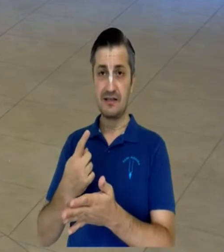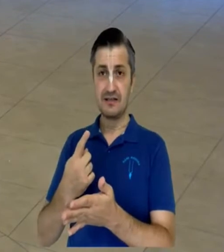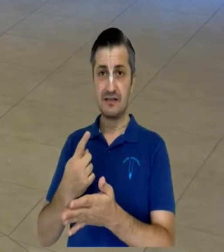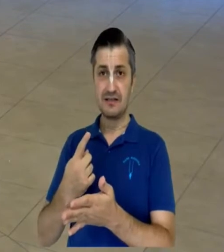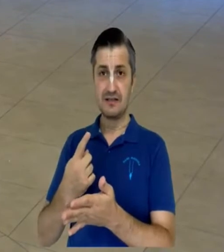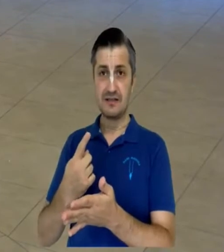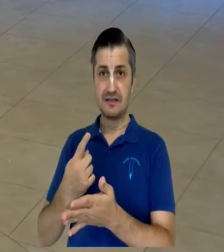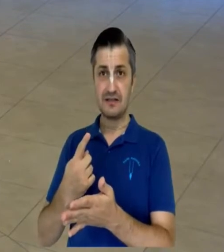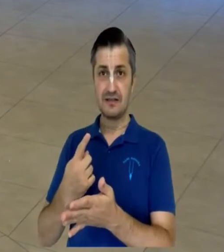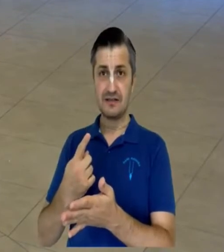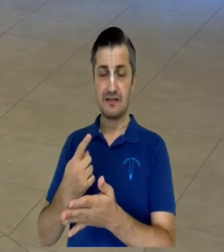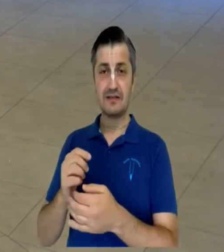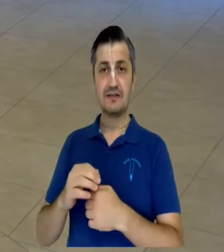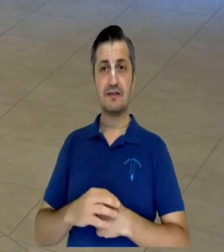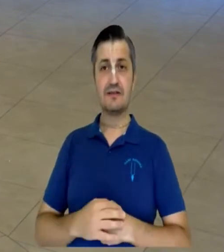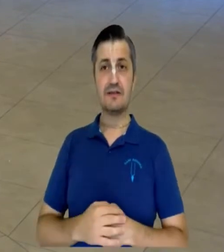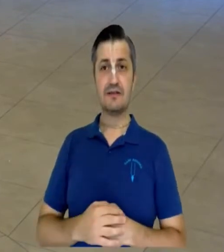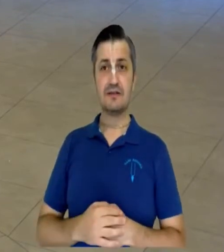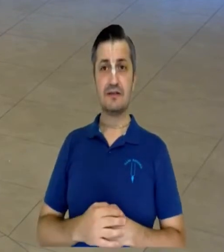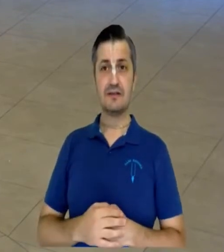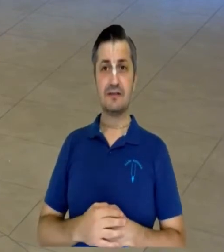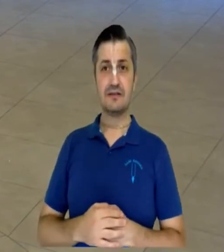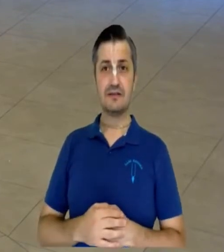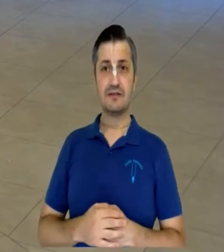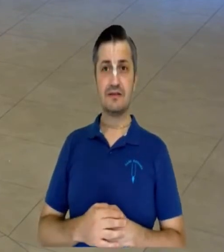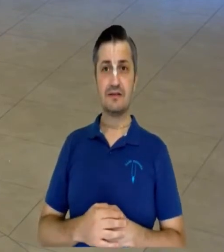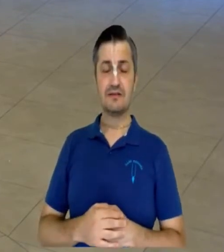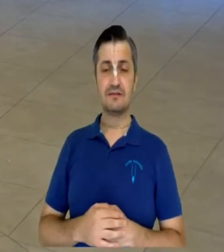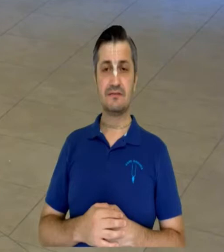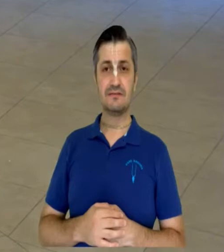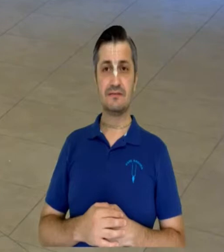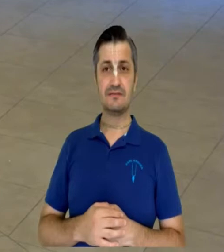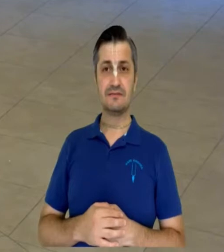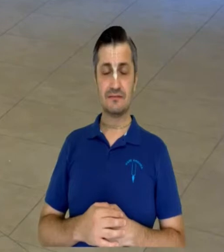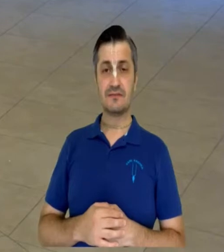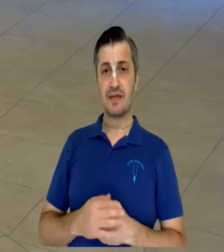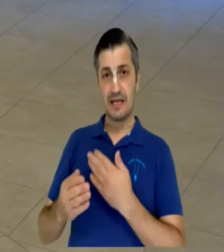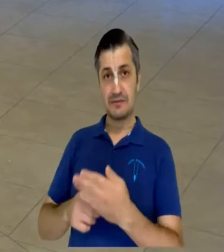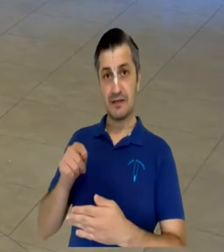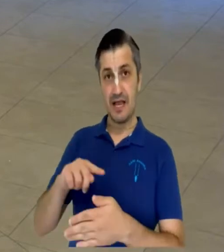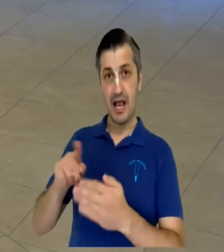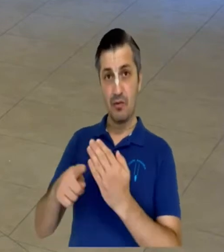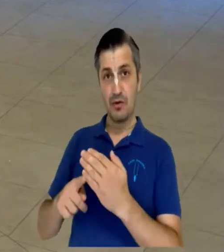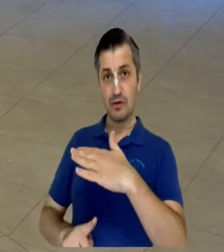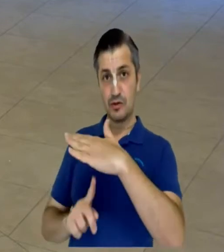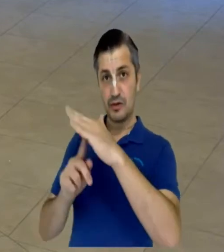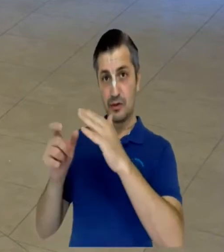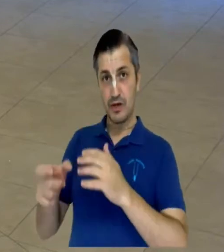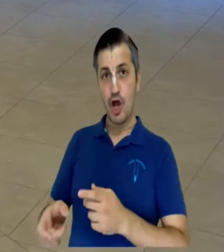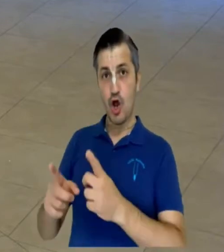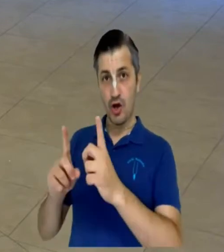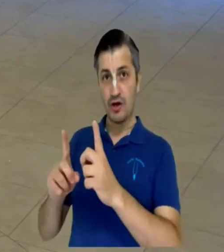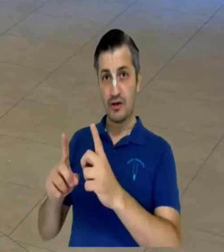This where Purushagama describes the Supreme Personality of Godhead. So,